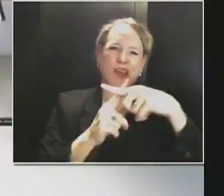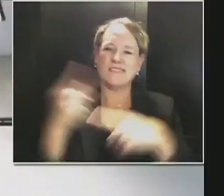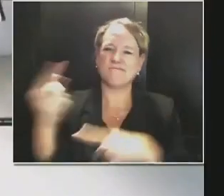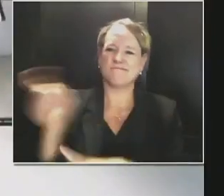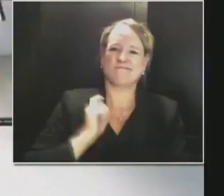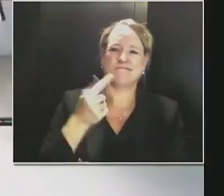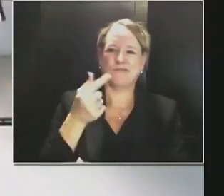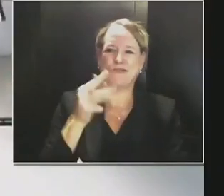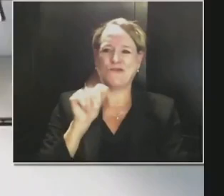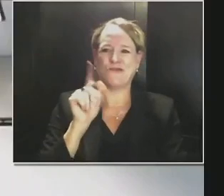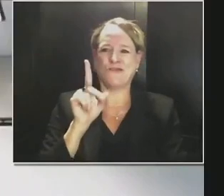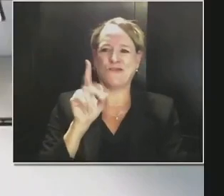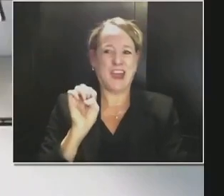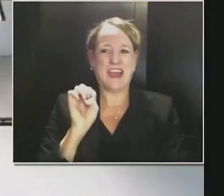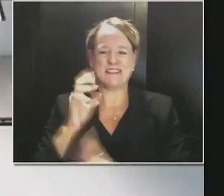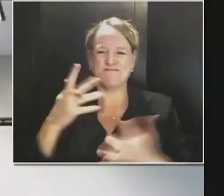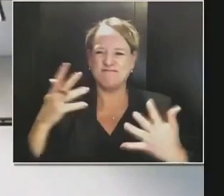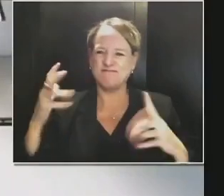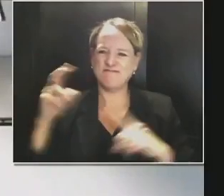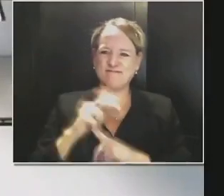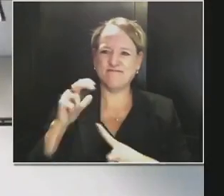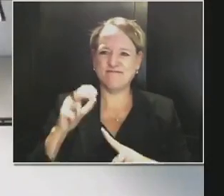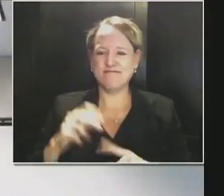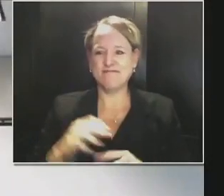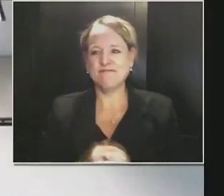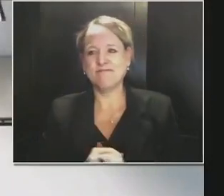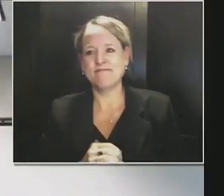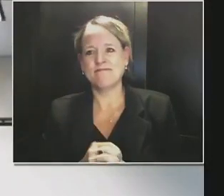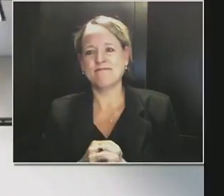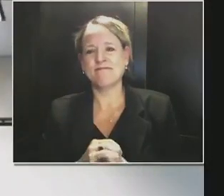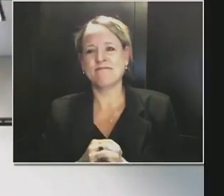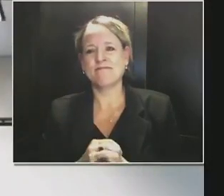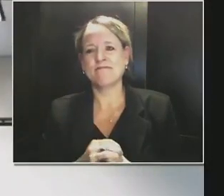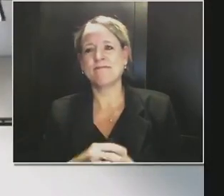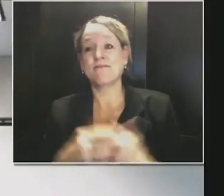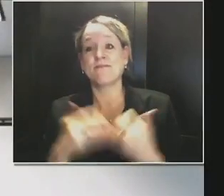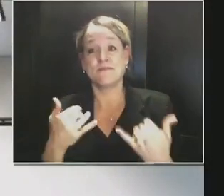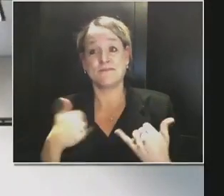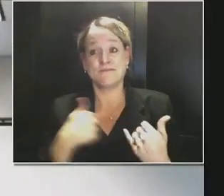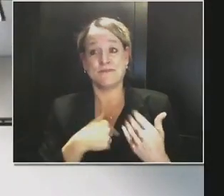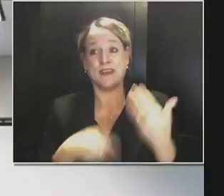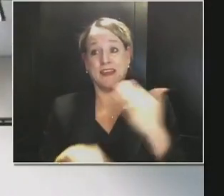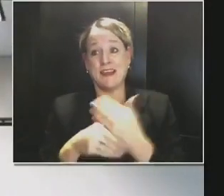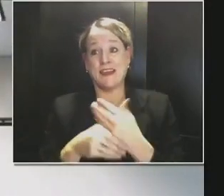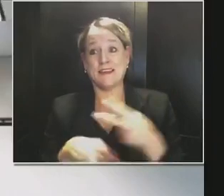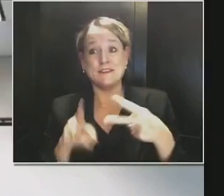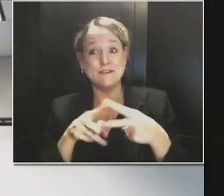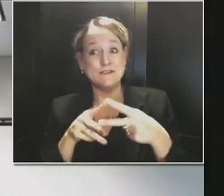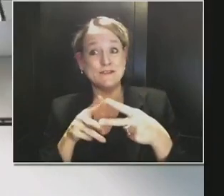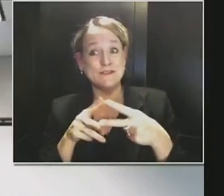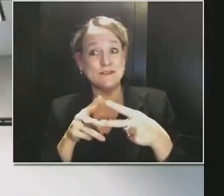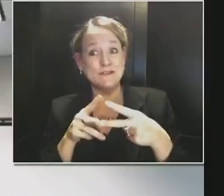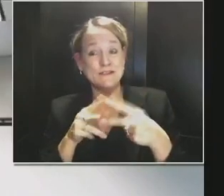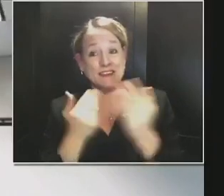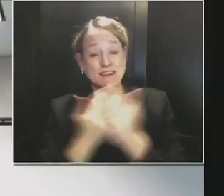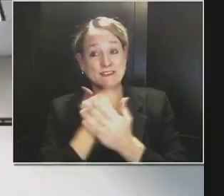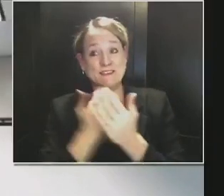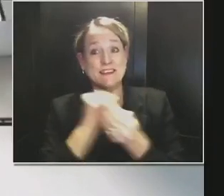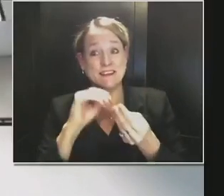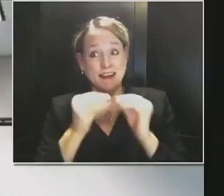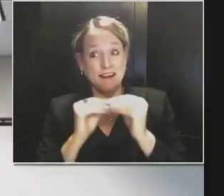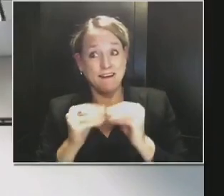moment, Stephanie will guide you through the data and show you these new visualizations. But let me take a moment